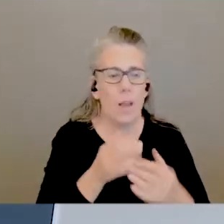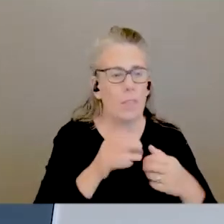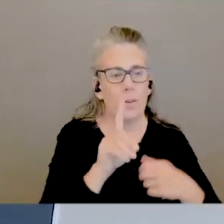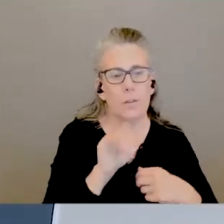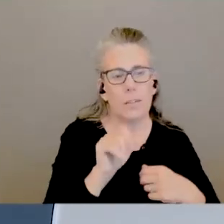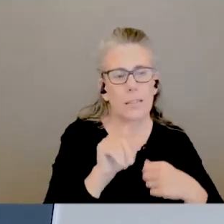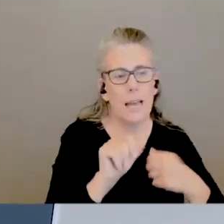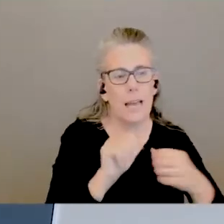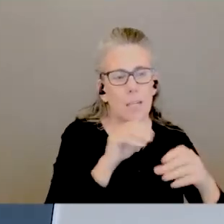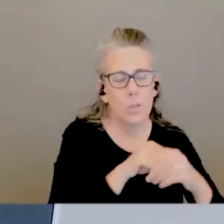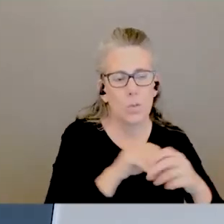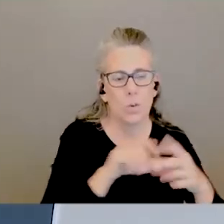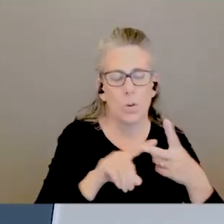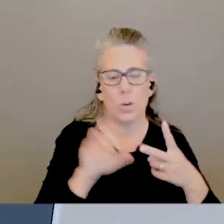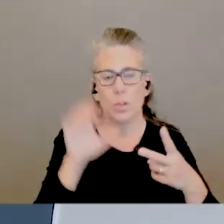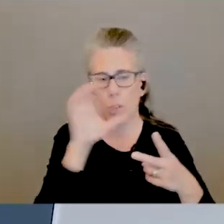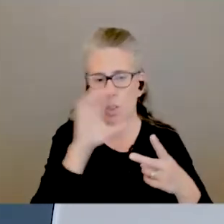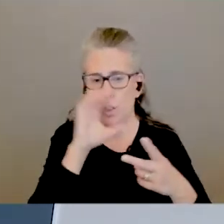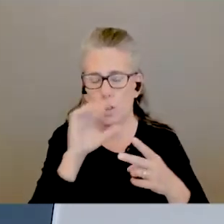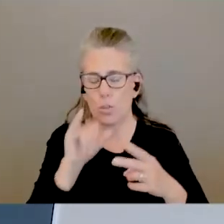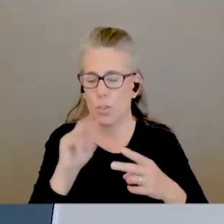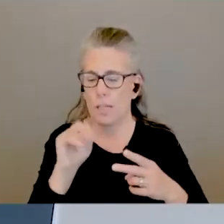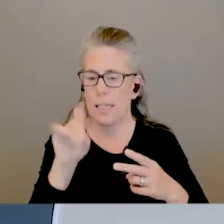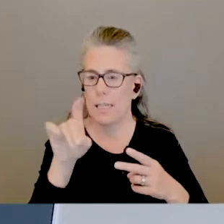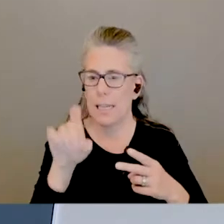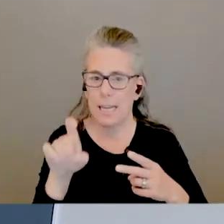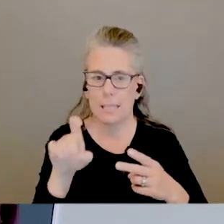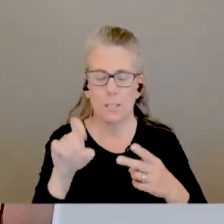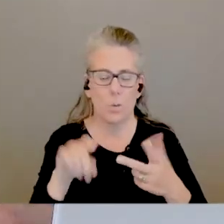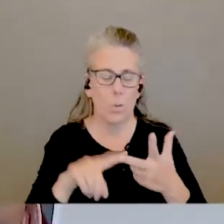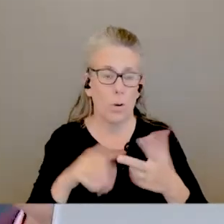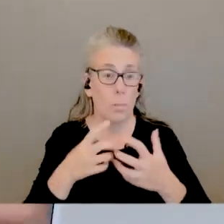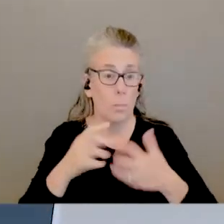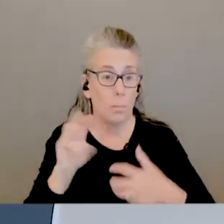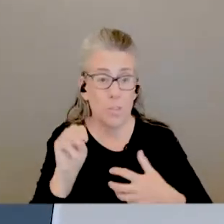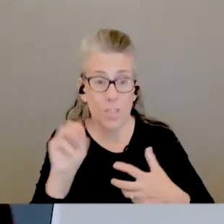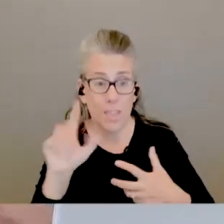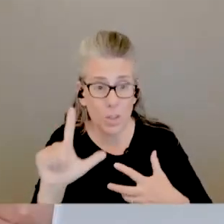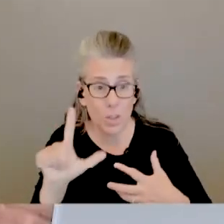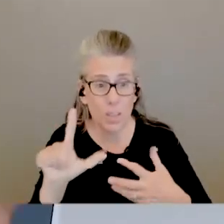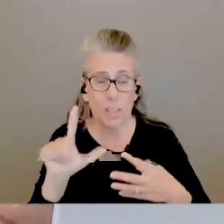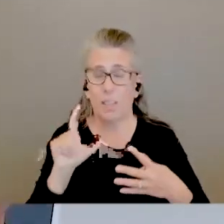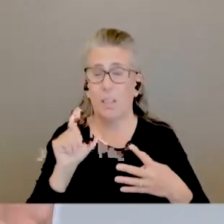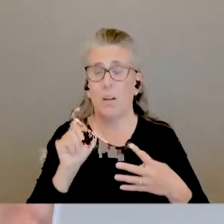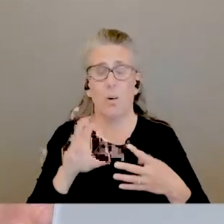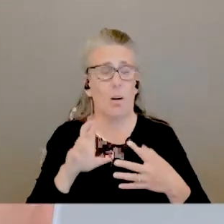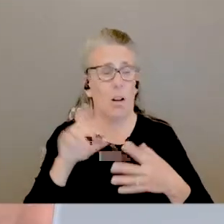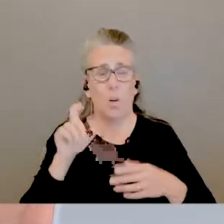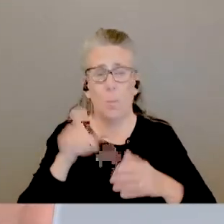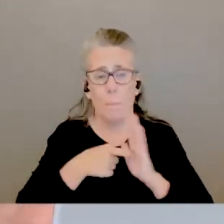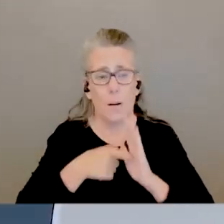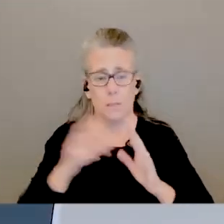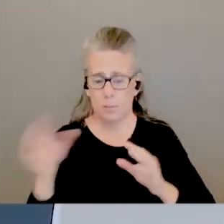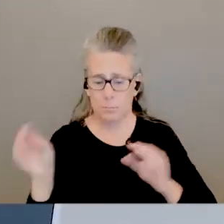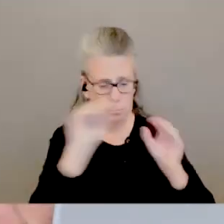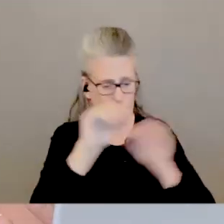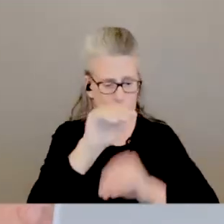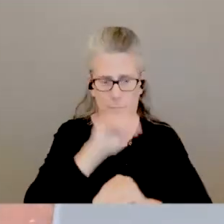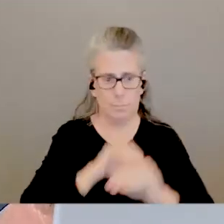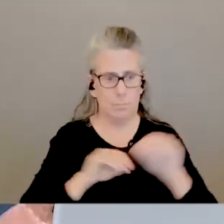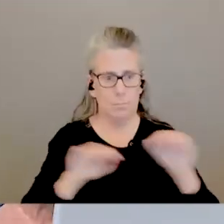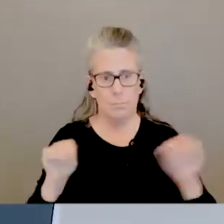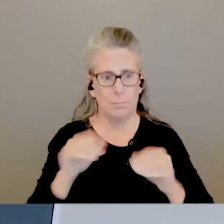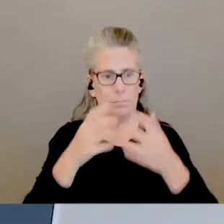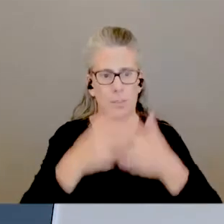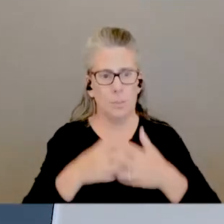or caching or machine learning. Like you got to experiment and try the tools that AWS has made available and see which